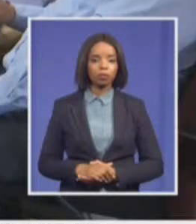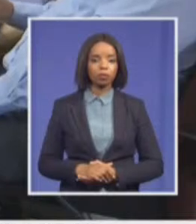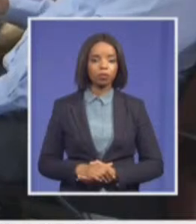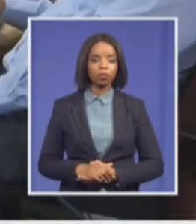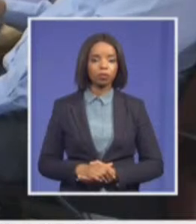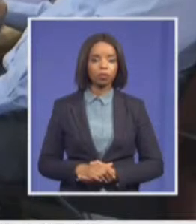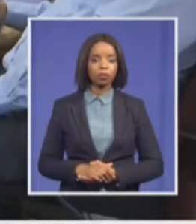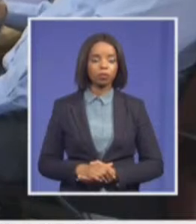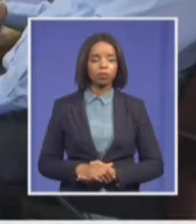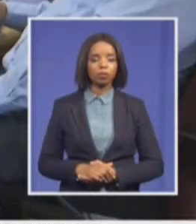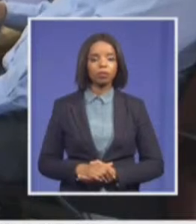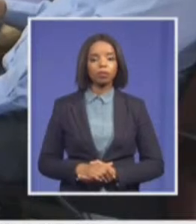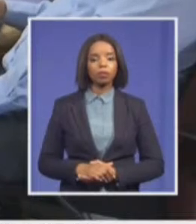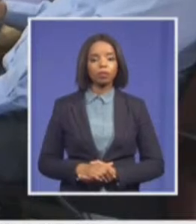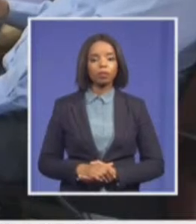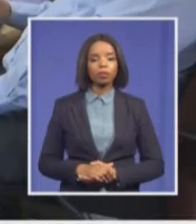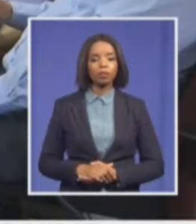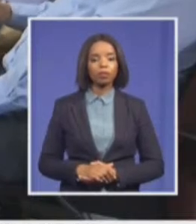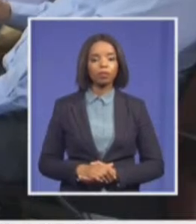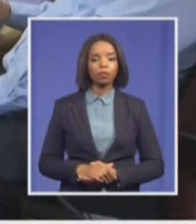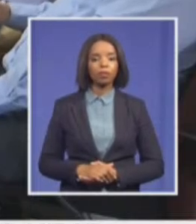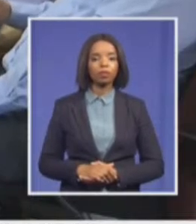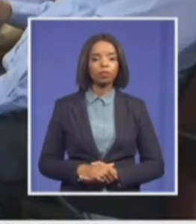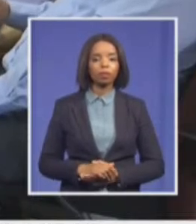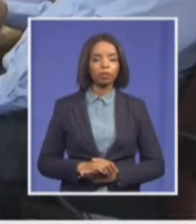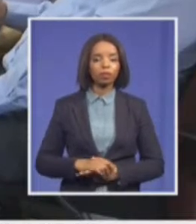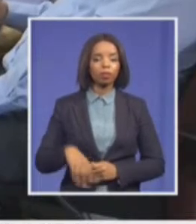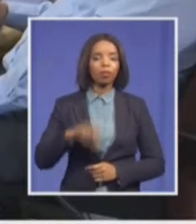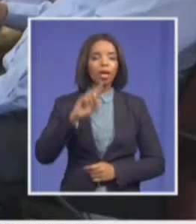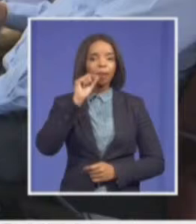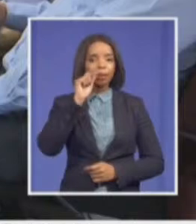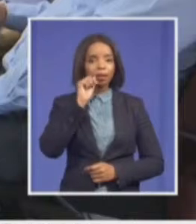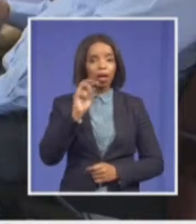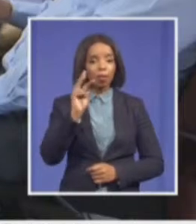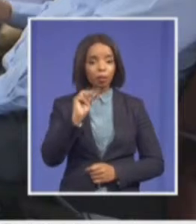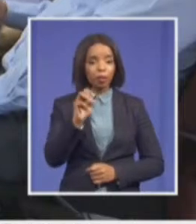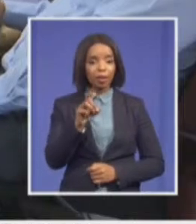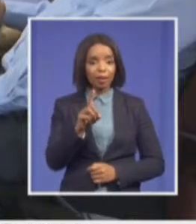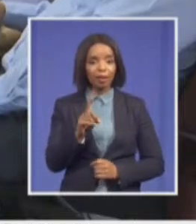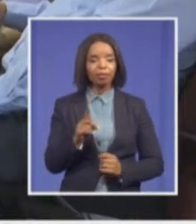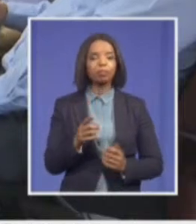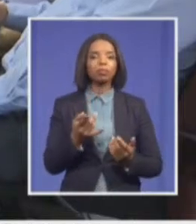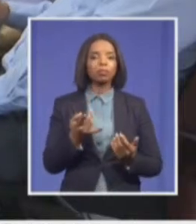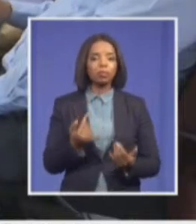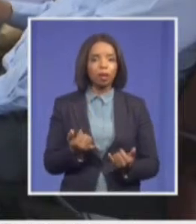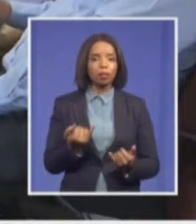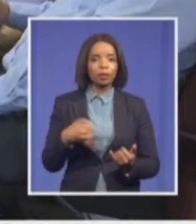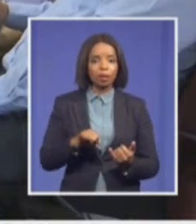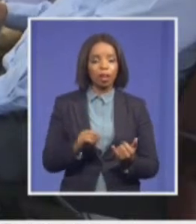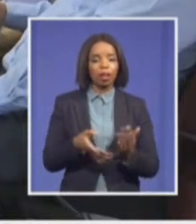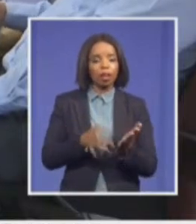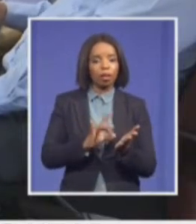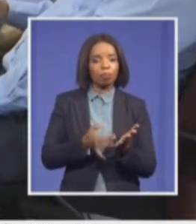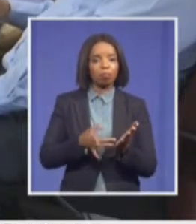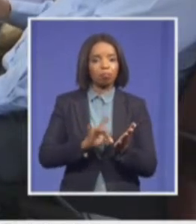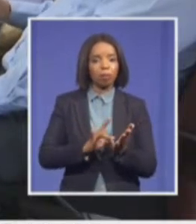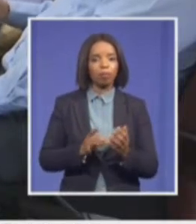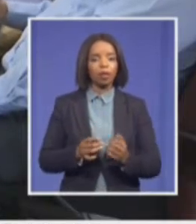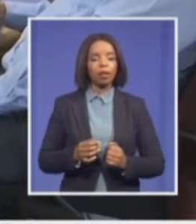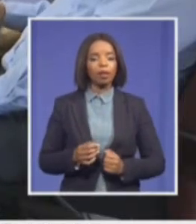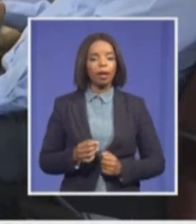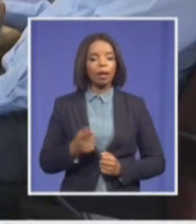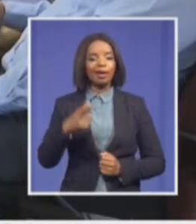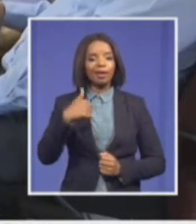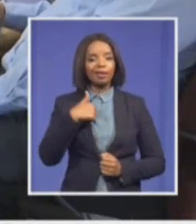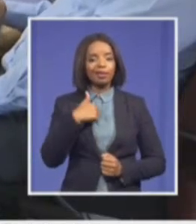Mr. Mudley, these are public funds, that's why I get to the chase. Understood, You know, Chairperson. money is scarce in the public sector, we must all look